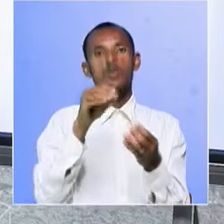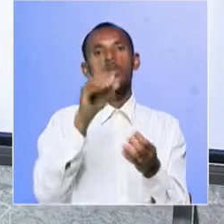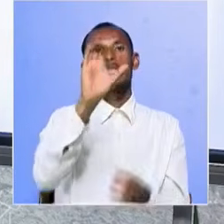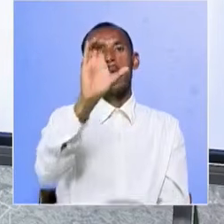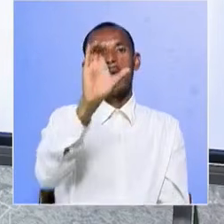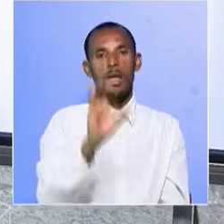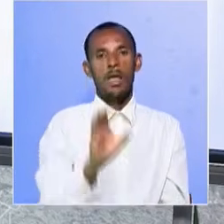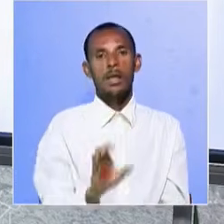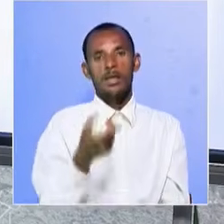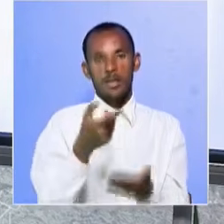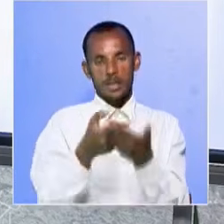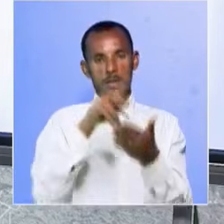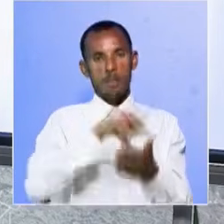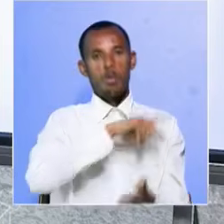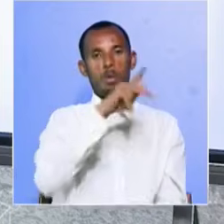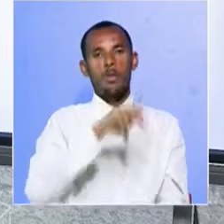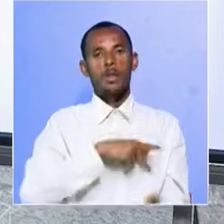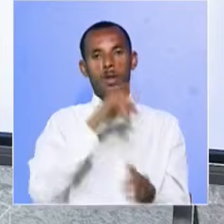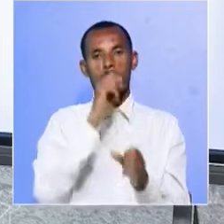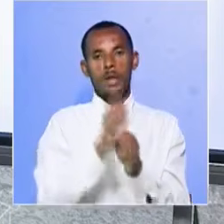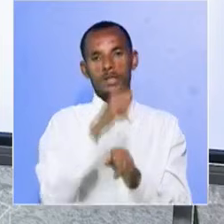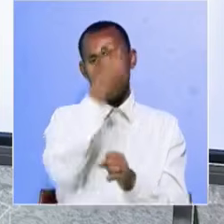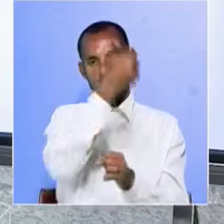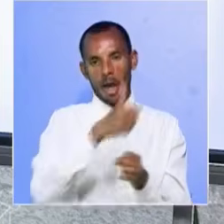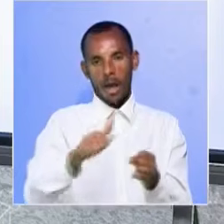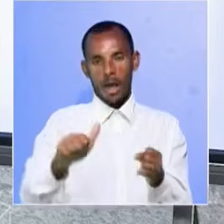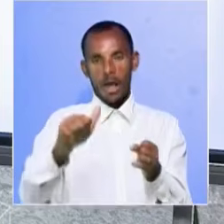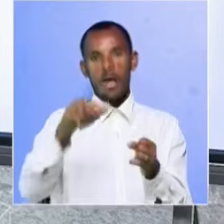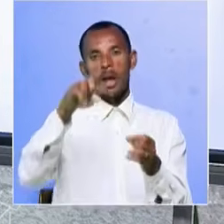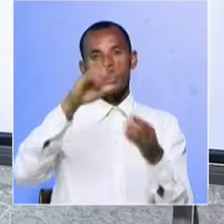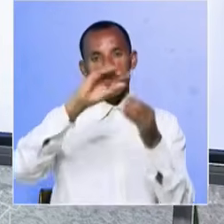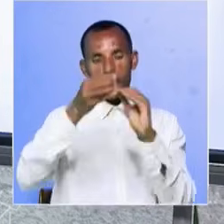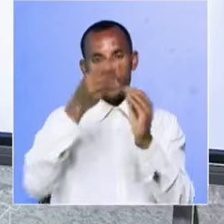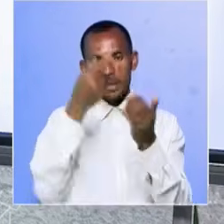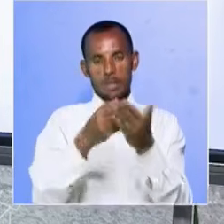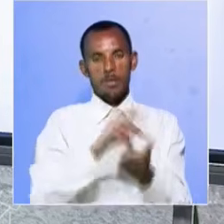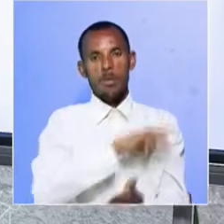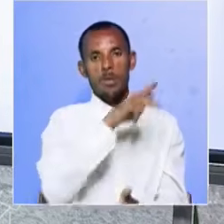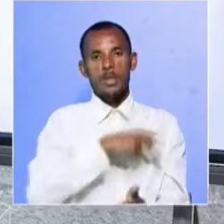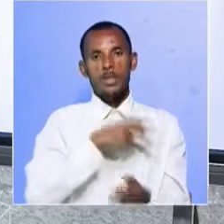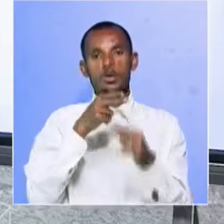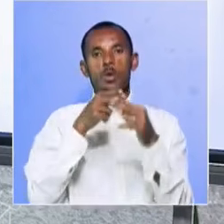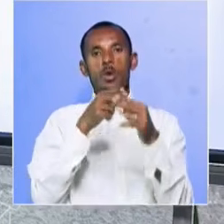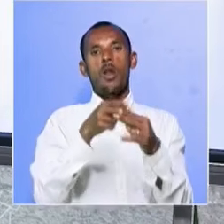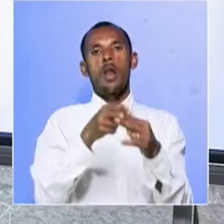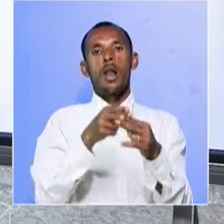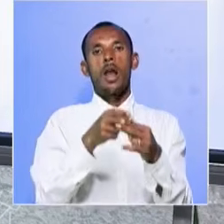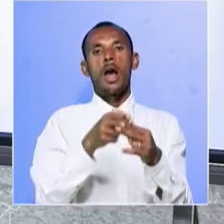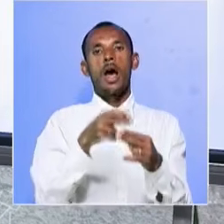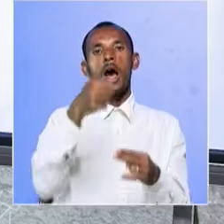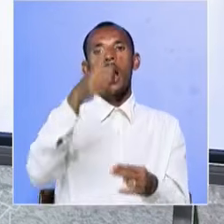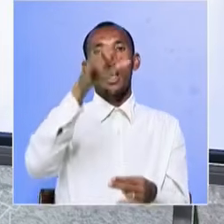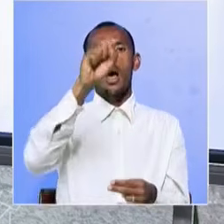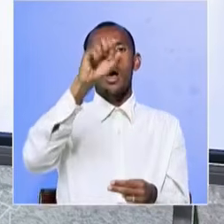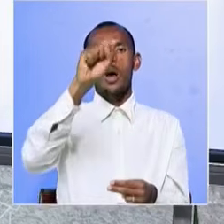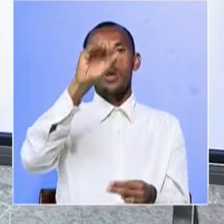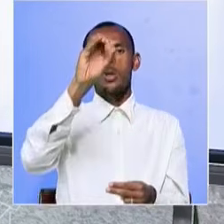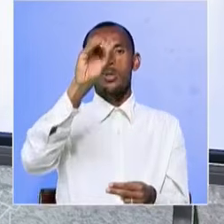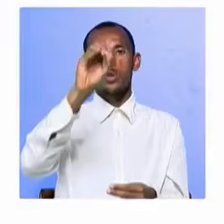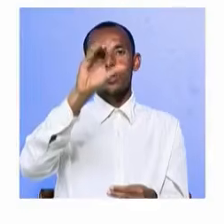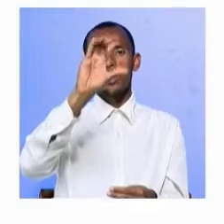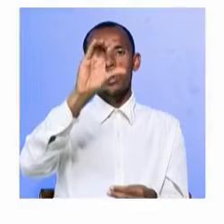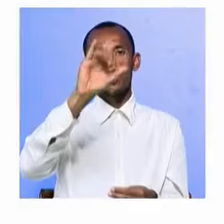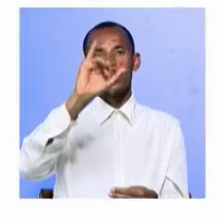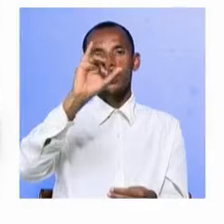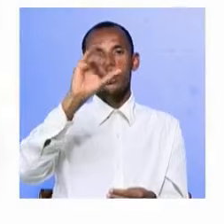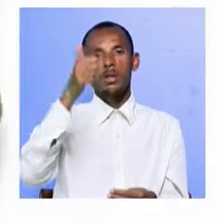Okay, so this property works for any rational number, and this property is called associative property of addition.